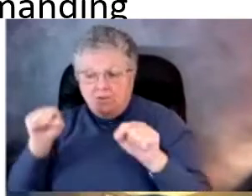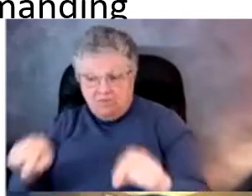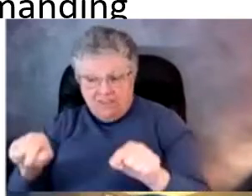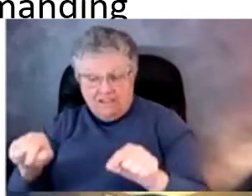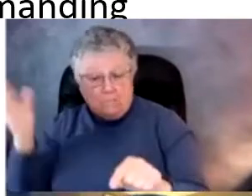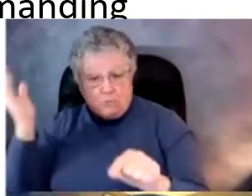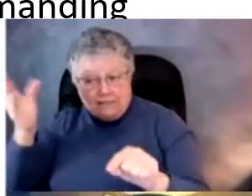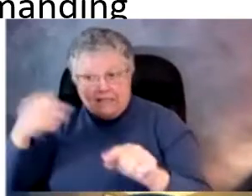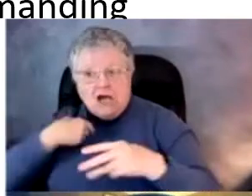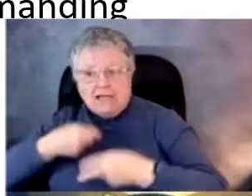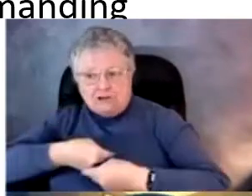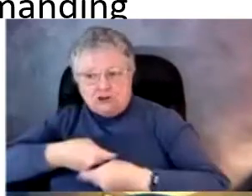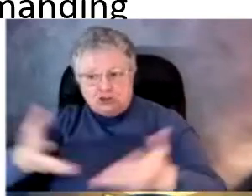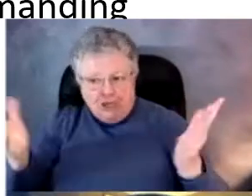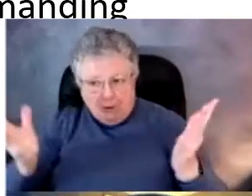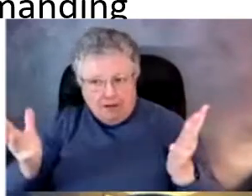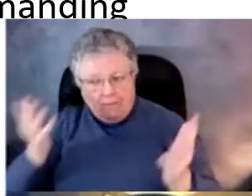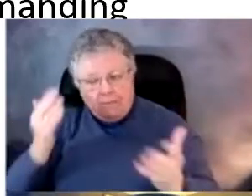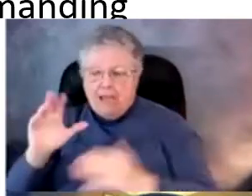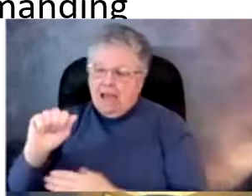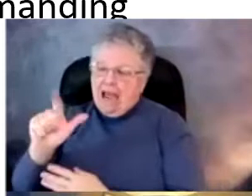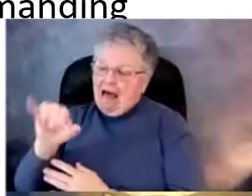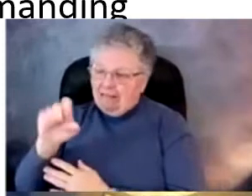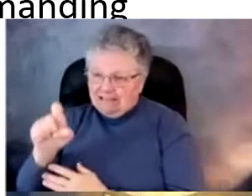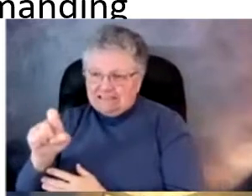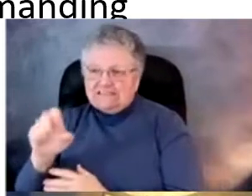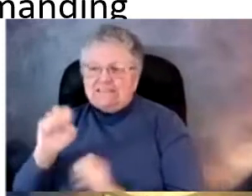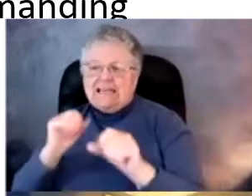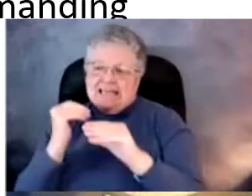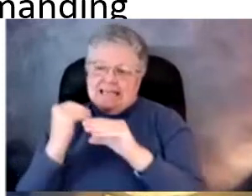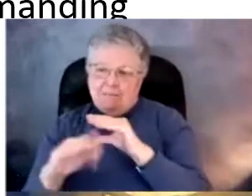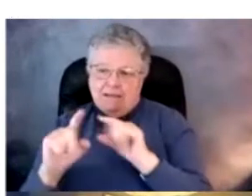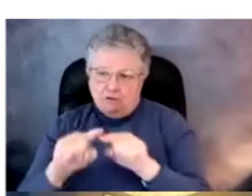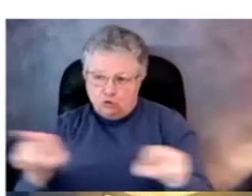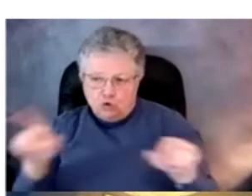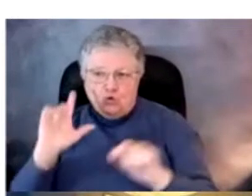email it out to everyone afterwards. So we'll get it to folks.